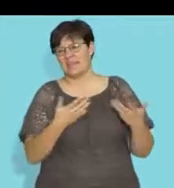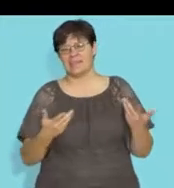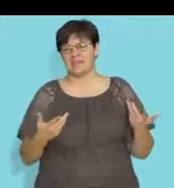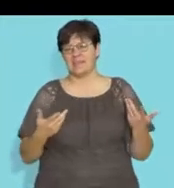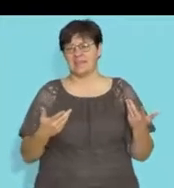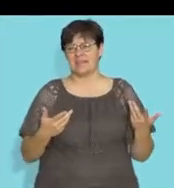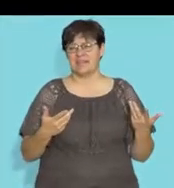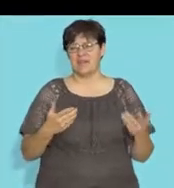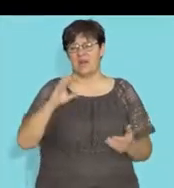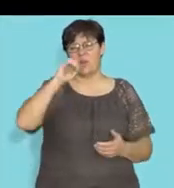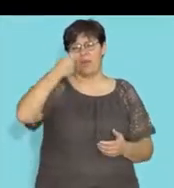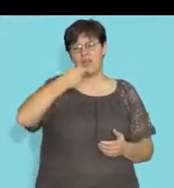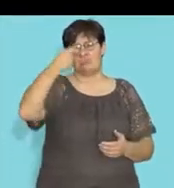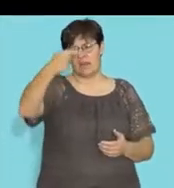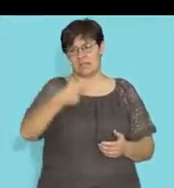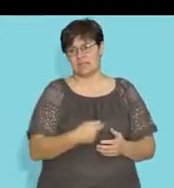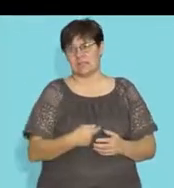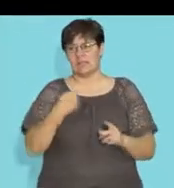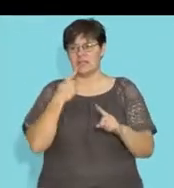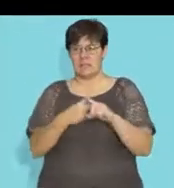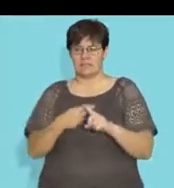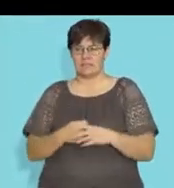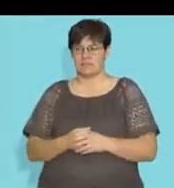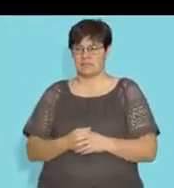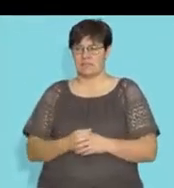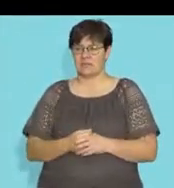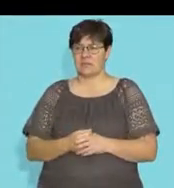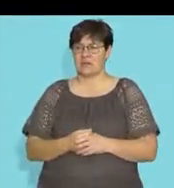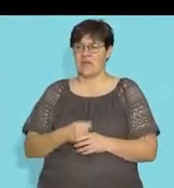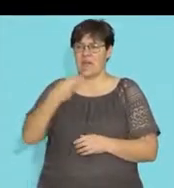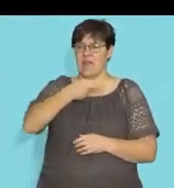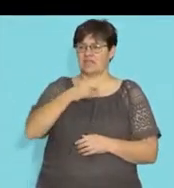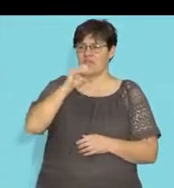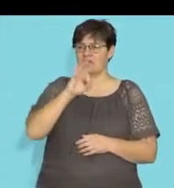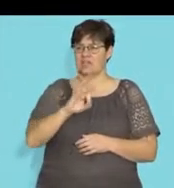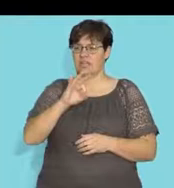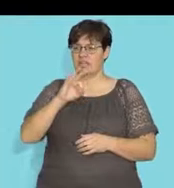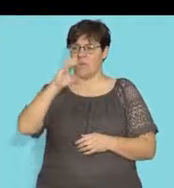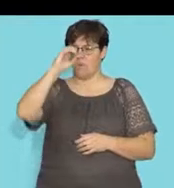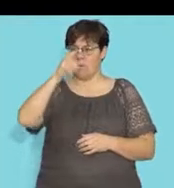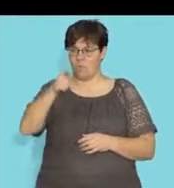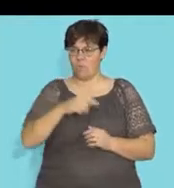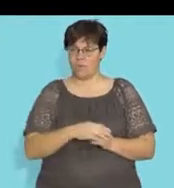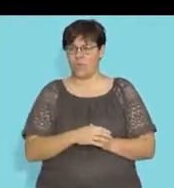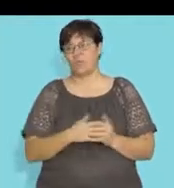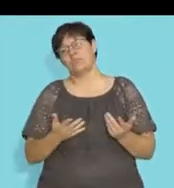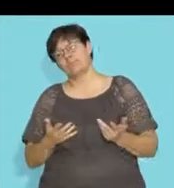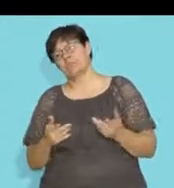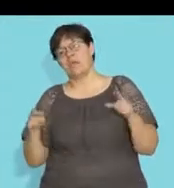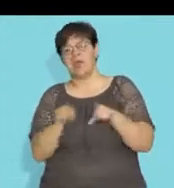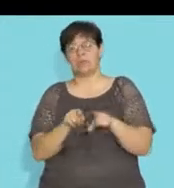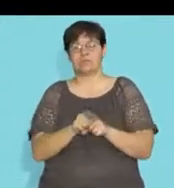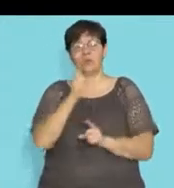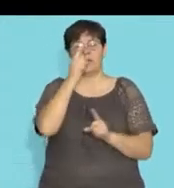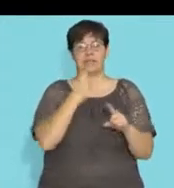at OH minus times hydronium ion concentration, that will be equal